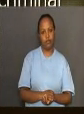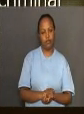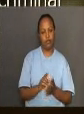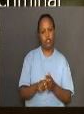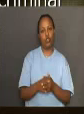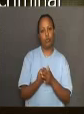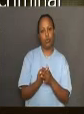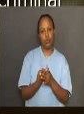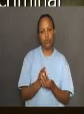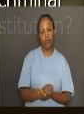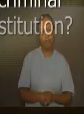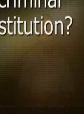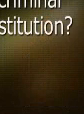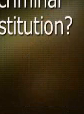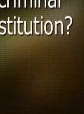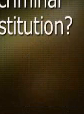Begin.